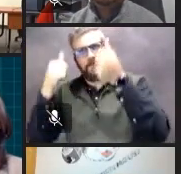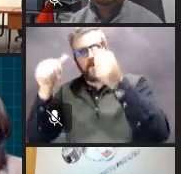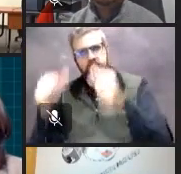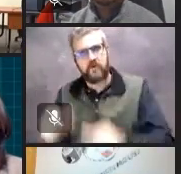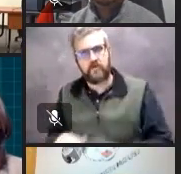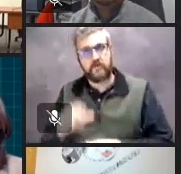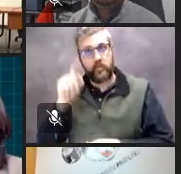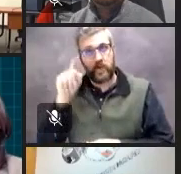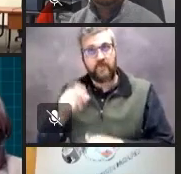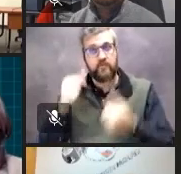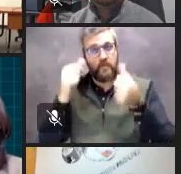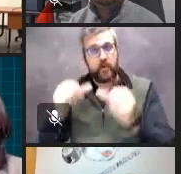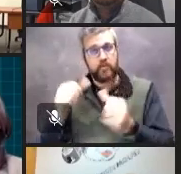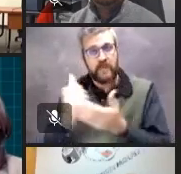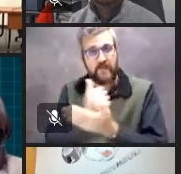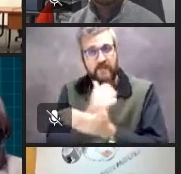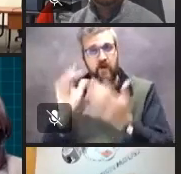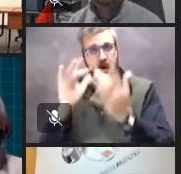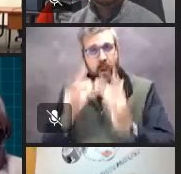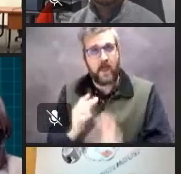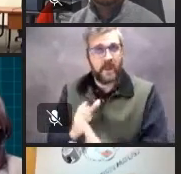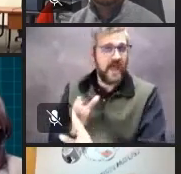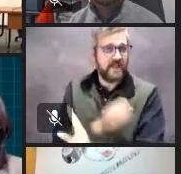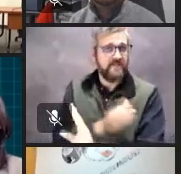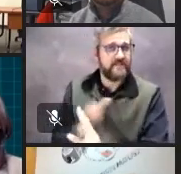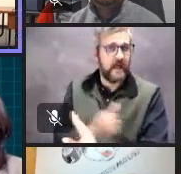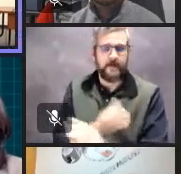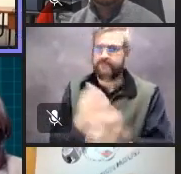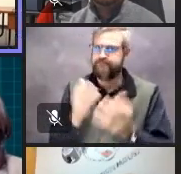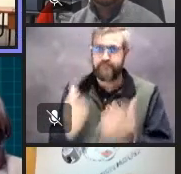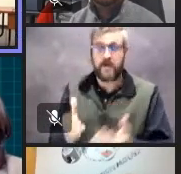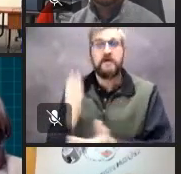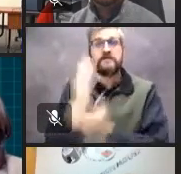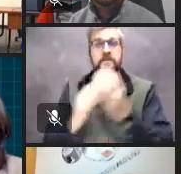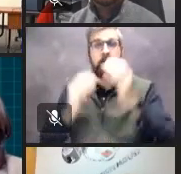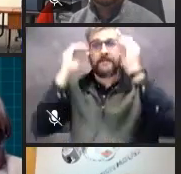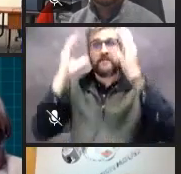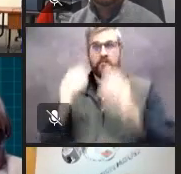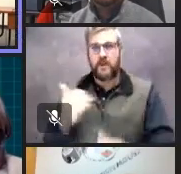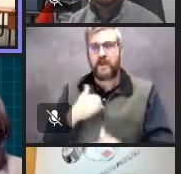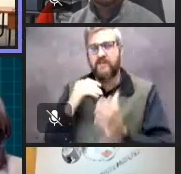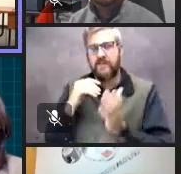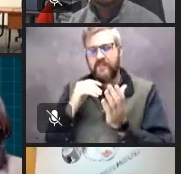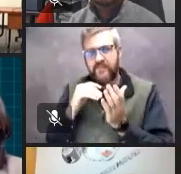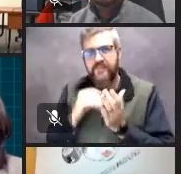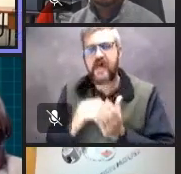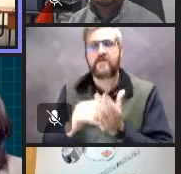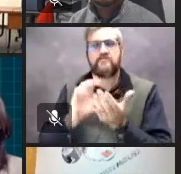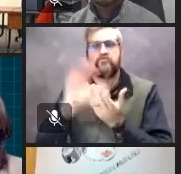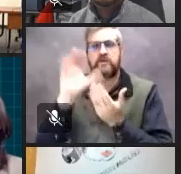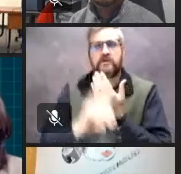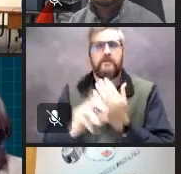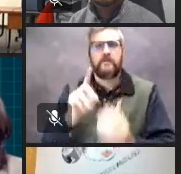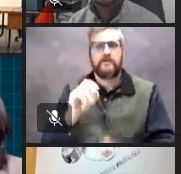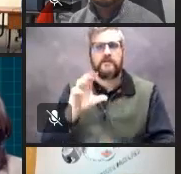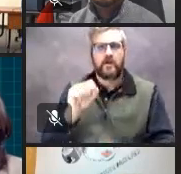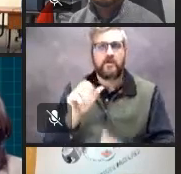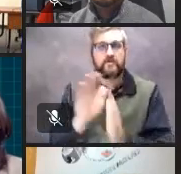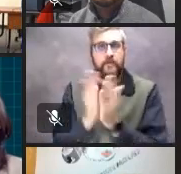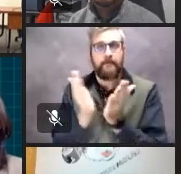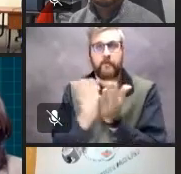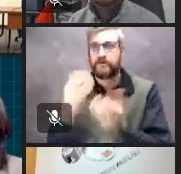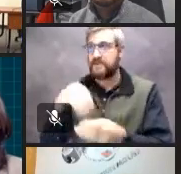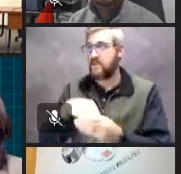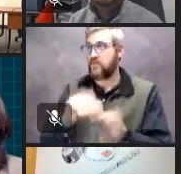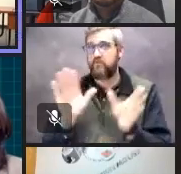post everything online ahead of time. Some teachers have thousands of curricular documents or books in their rooms